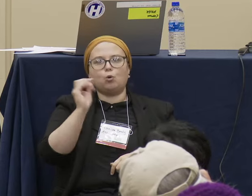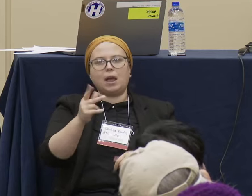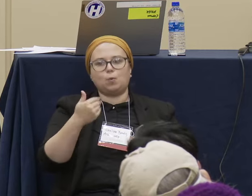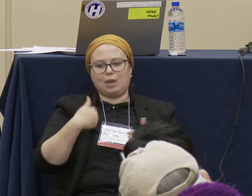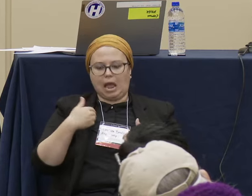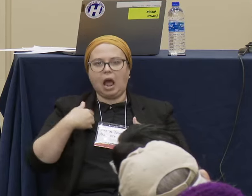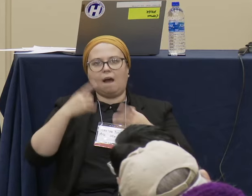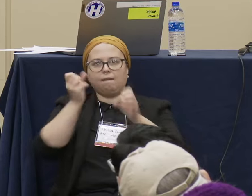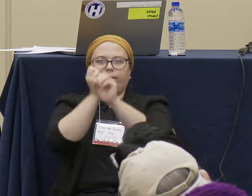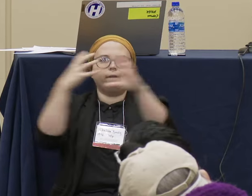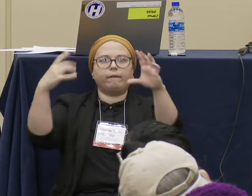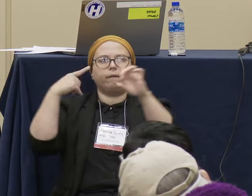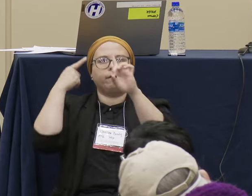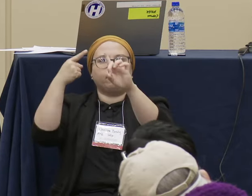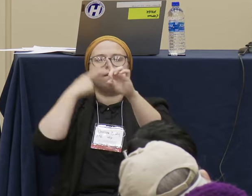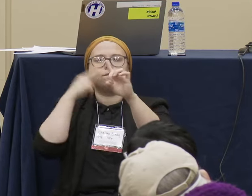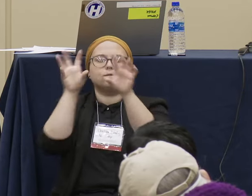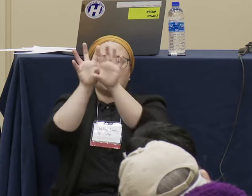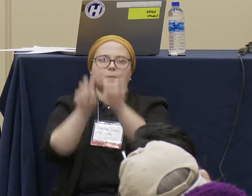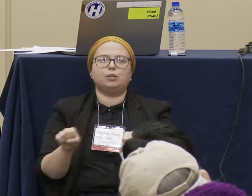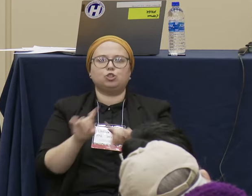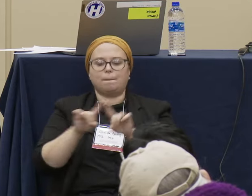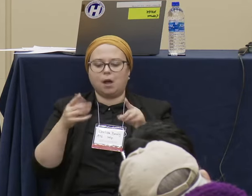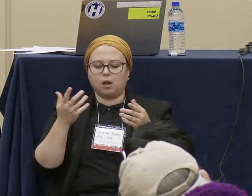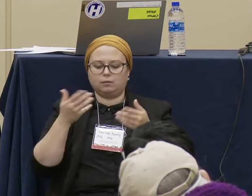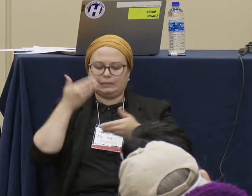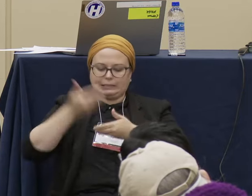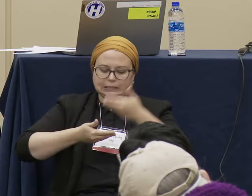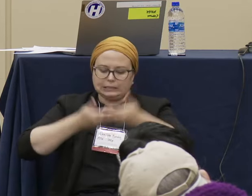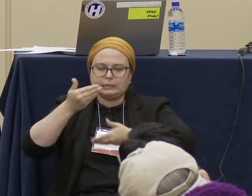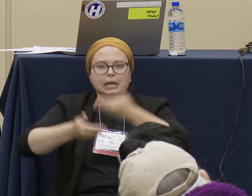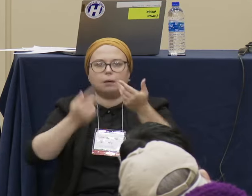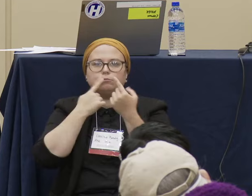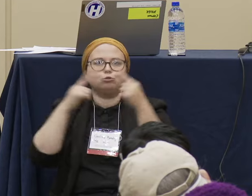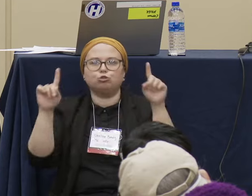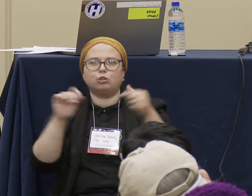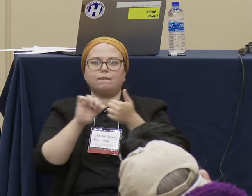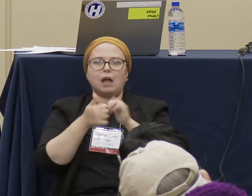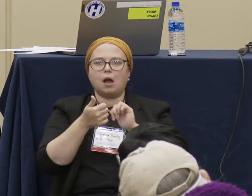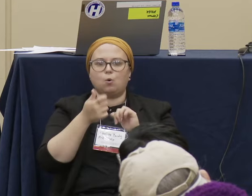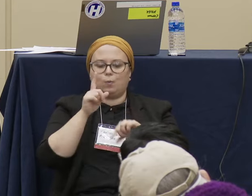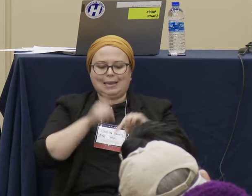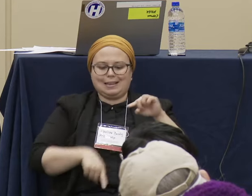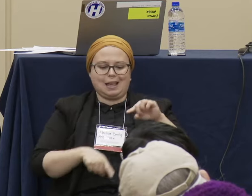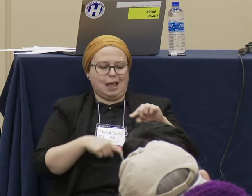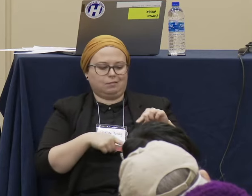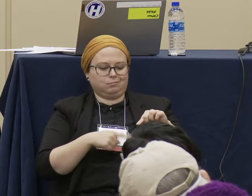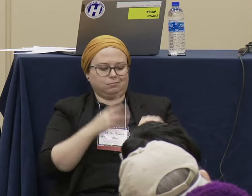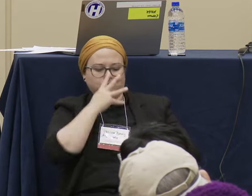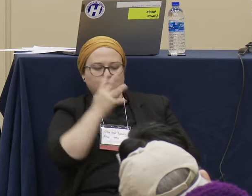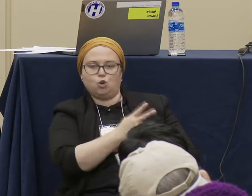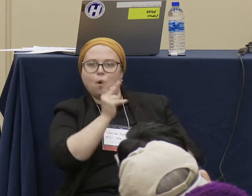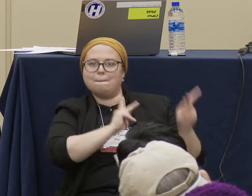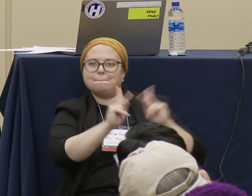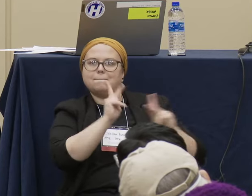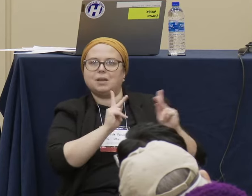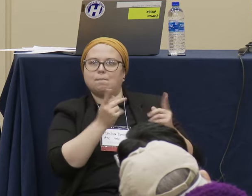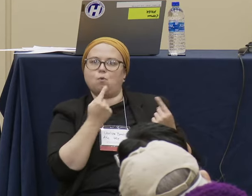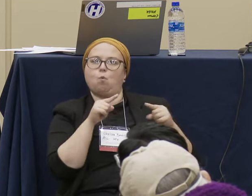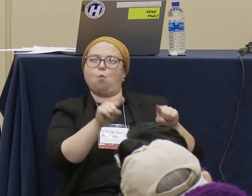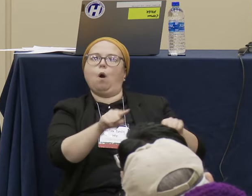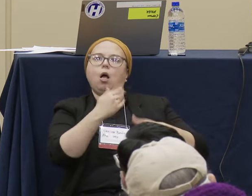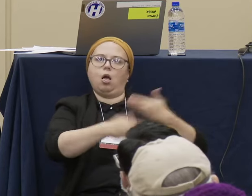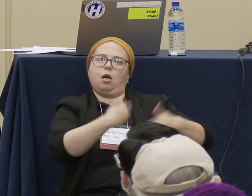but what are the steps like to achieving it while not like losing people in the process? So I think I will open it